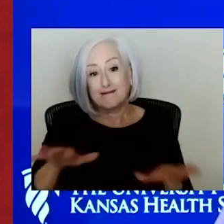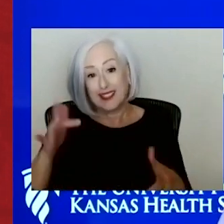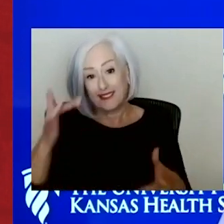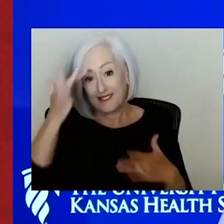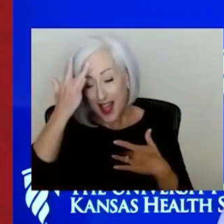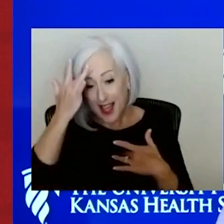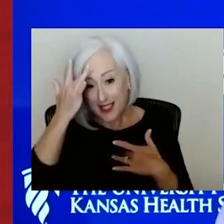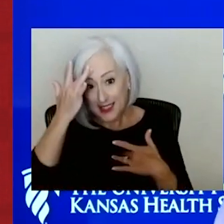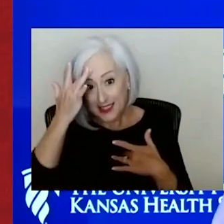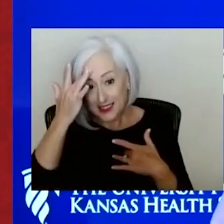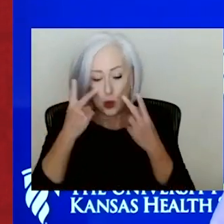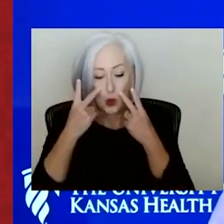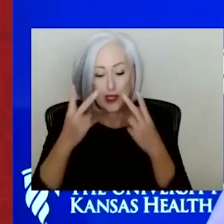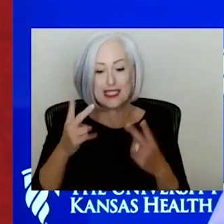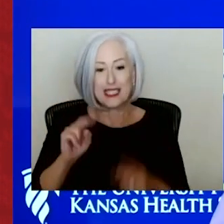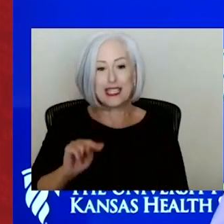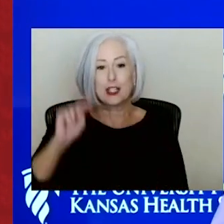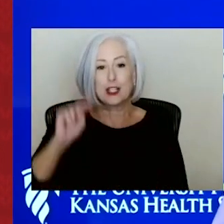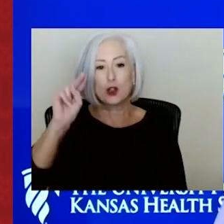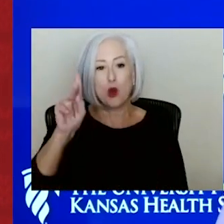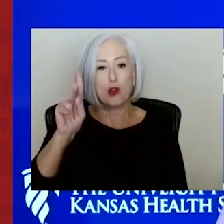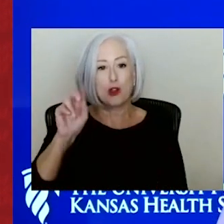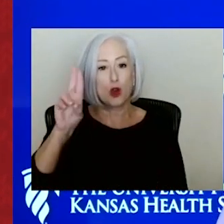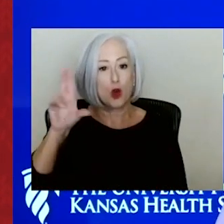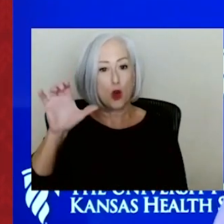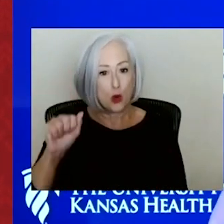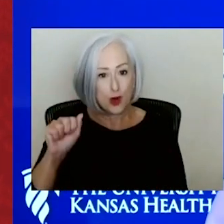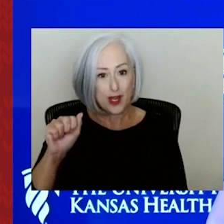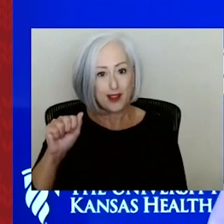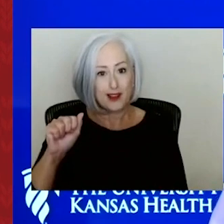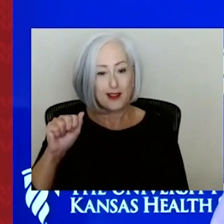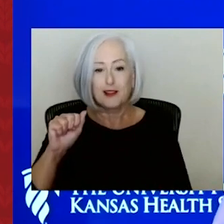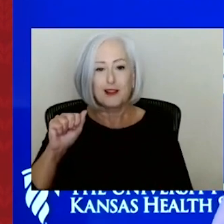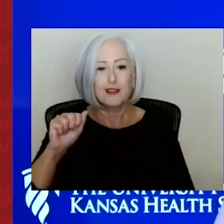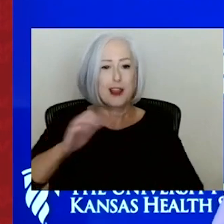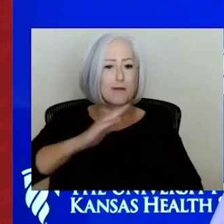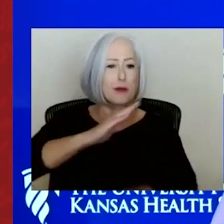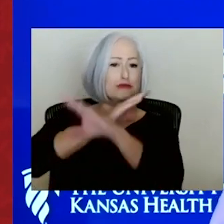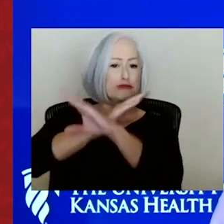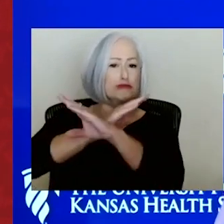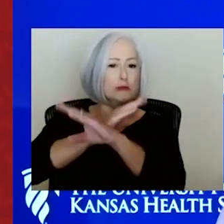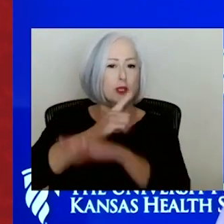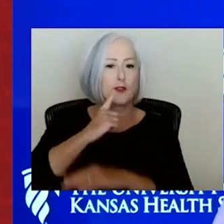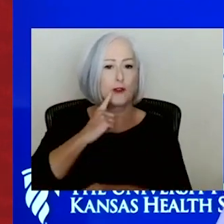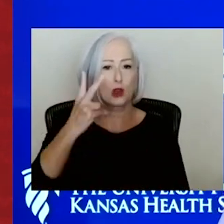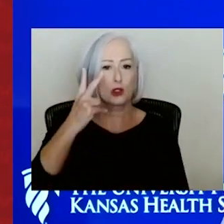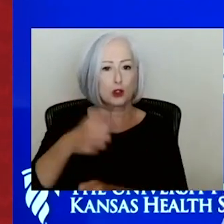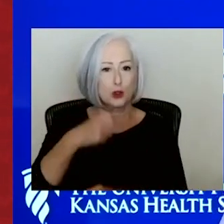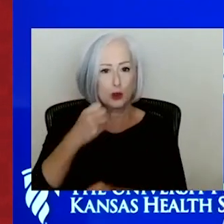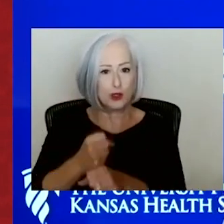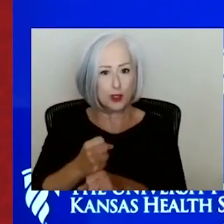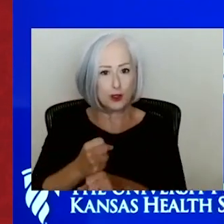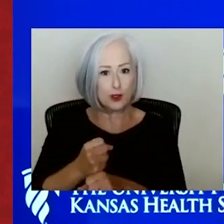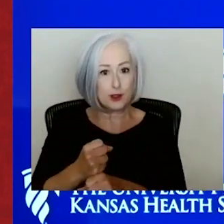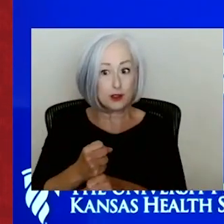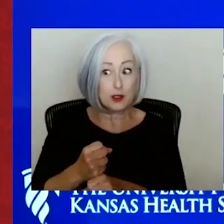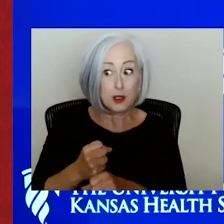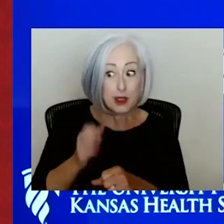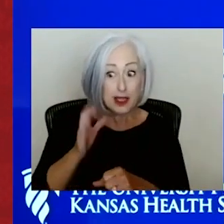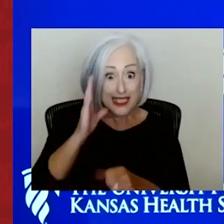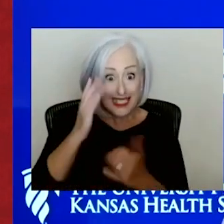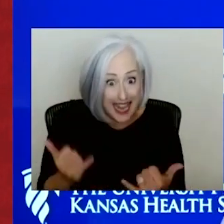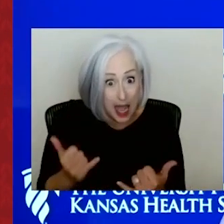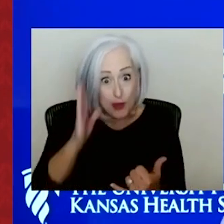which is a country that has been shut off really from COVID for the past 2 years. Now they are going to experience, and we can see what happens when you don't have